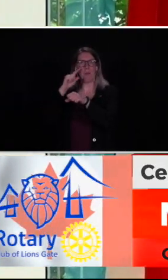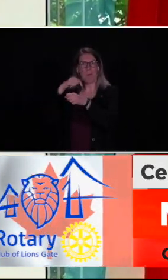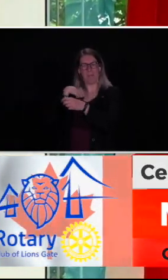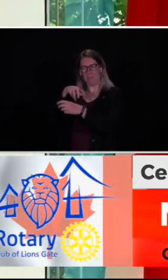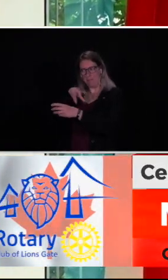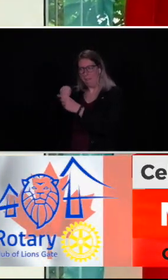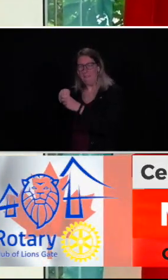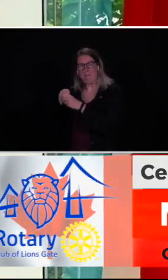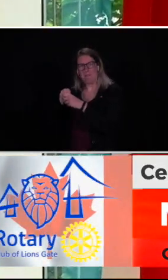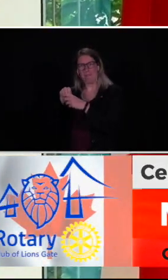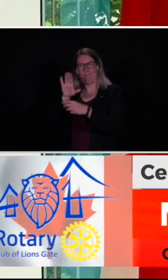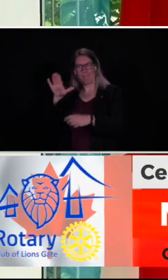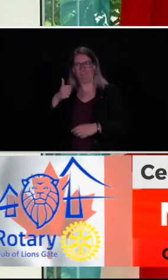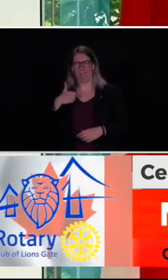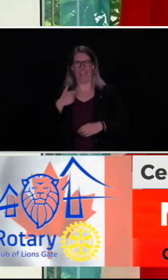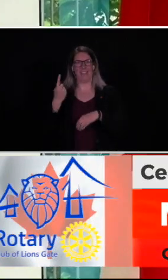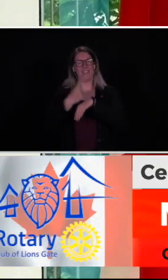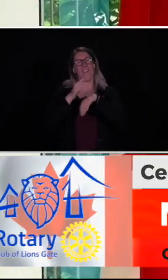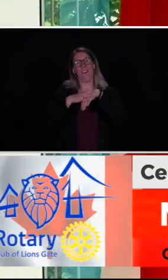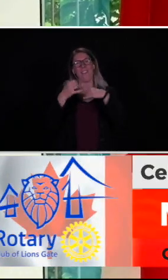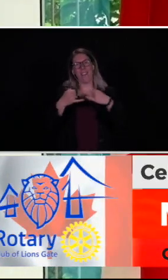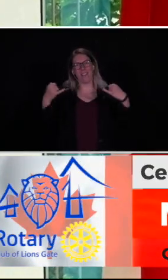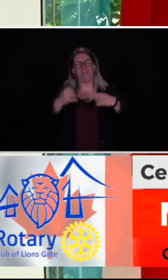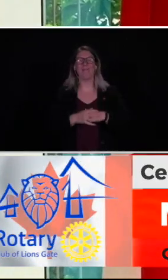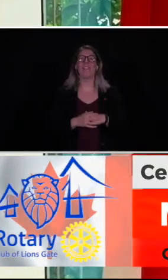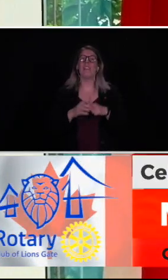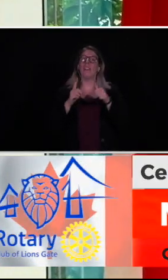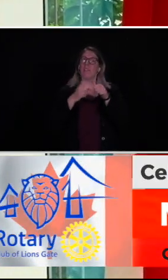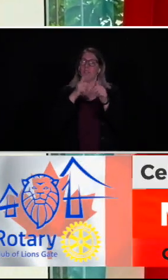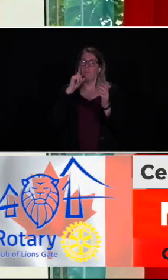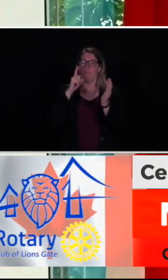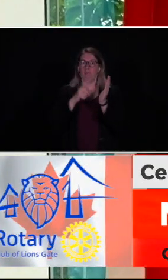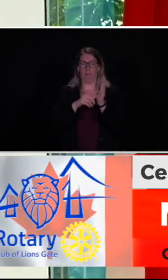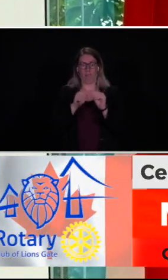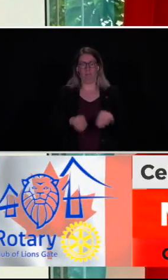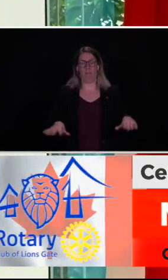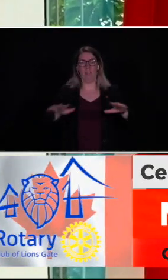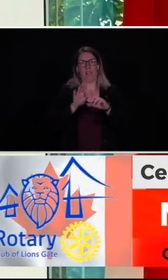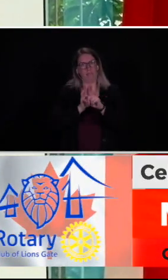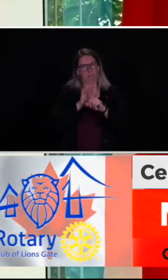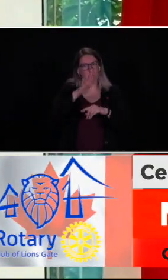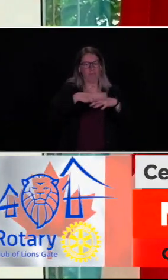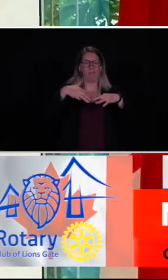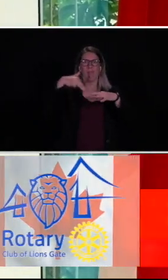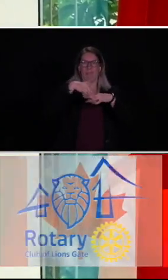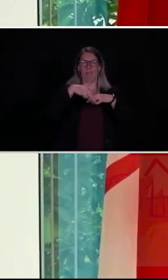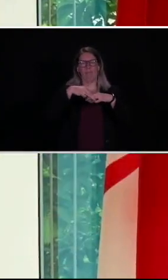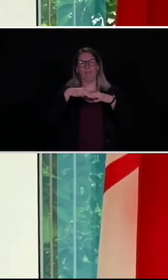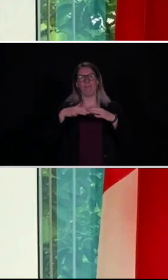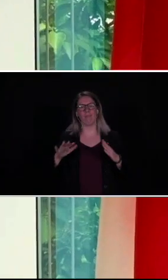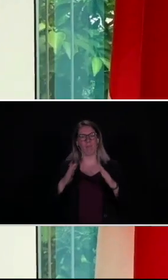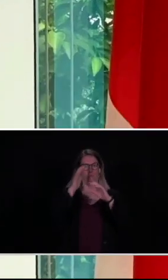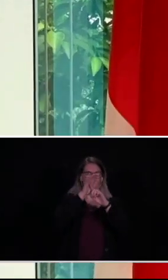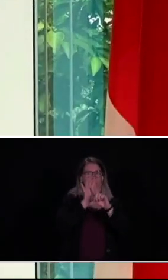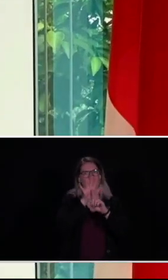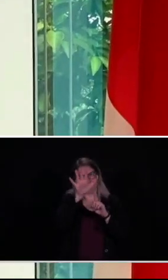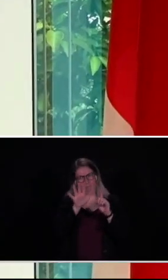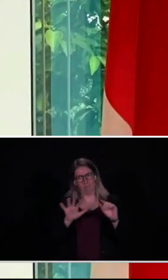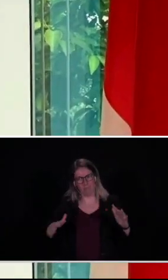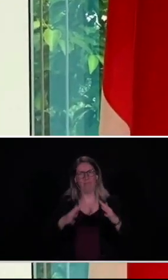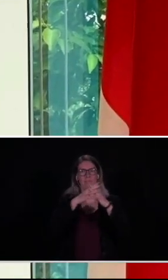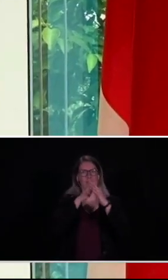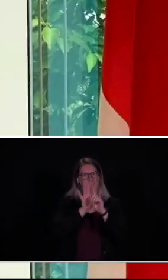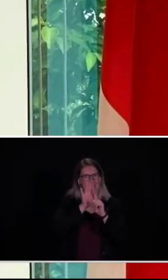in Canada Day online. I'd like to first acknowledge that we are gathered on the traditional territories of the Squamish and the Tsleil-Waututh